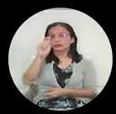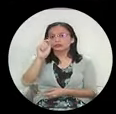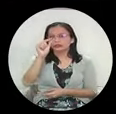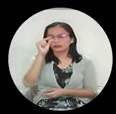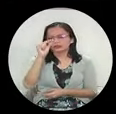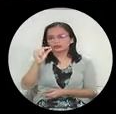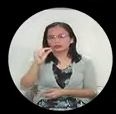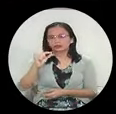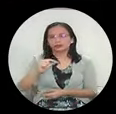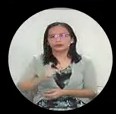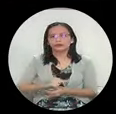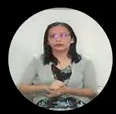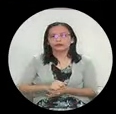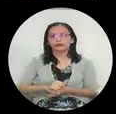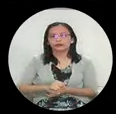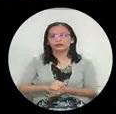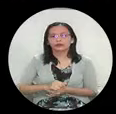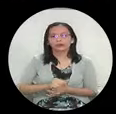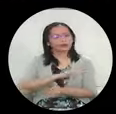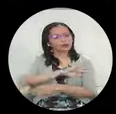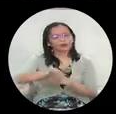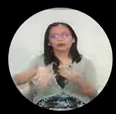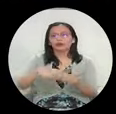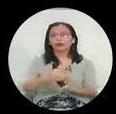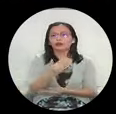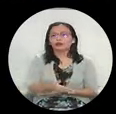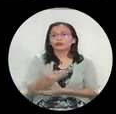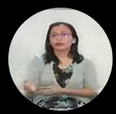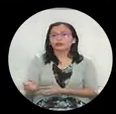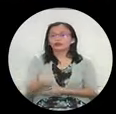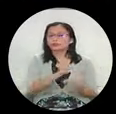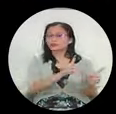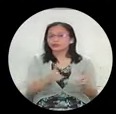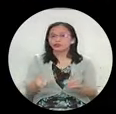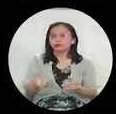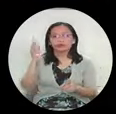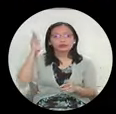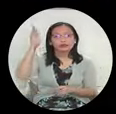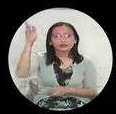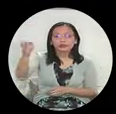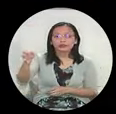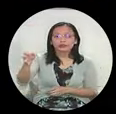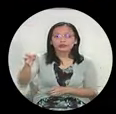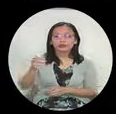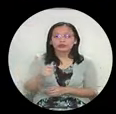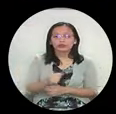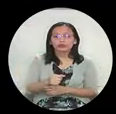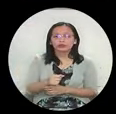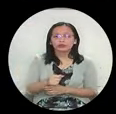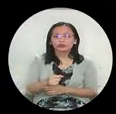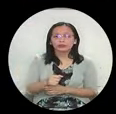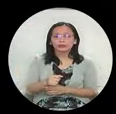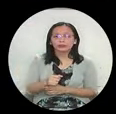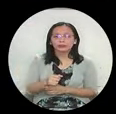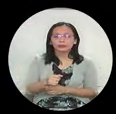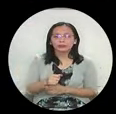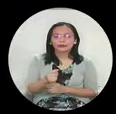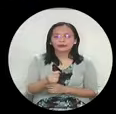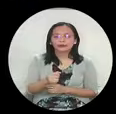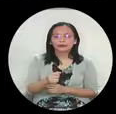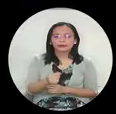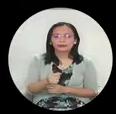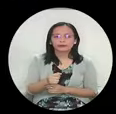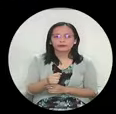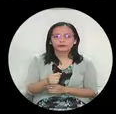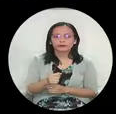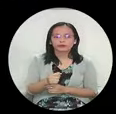Whatever you do in the future, whatever you have in the future, it is an investment of the present. When you live for the